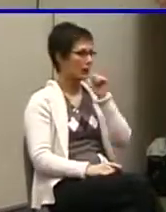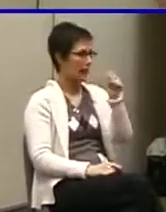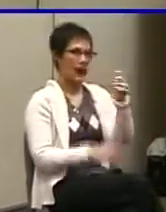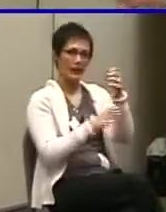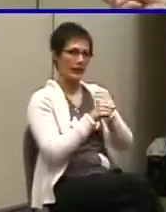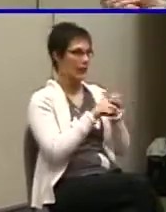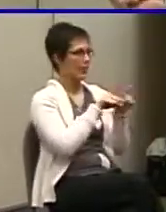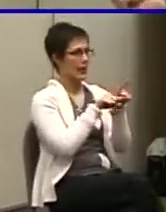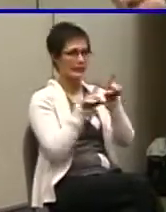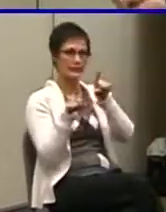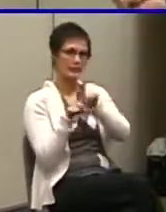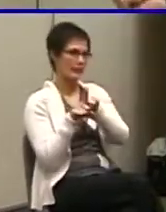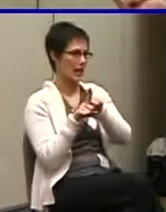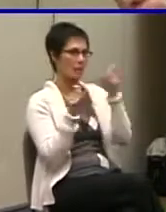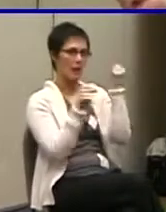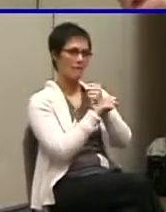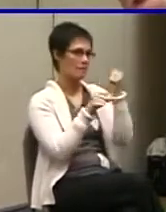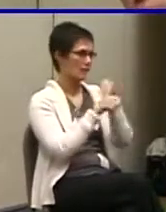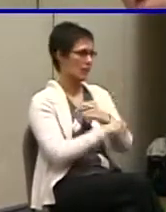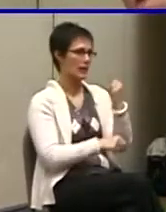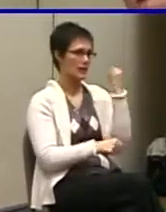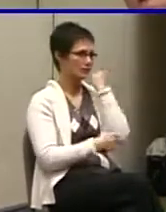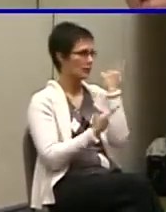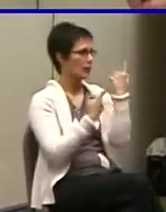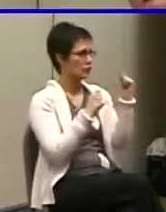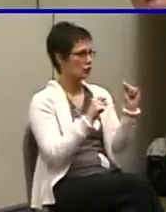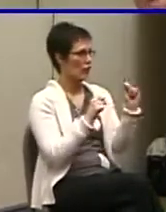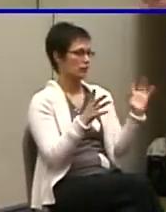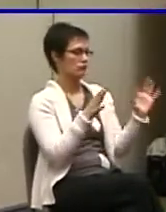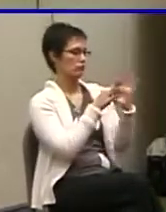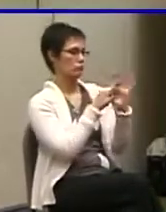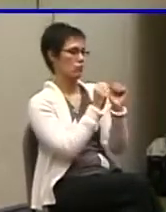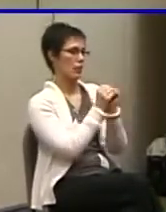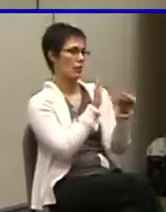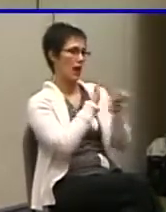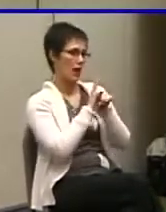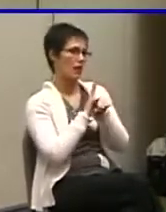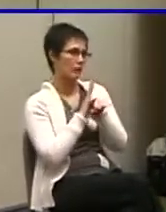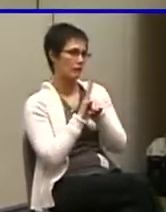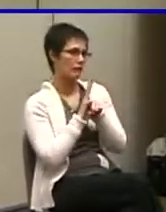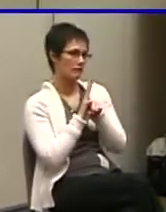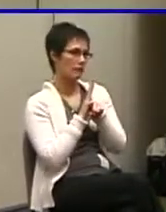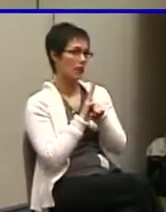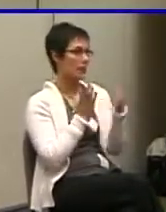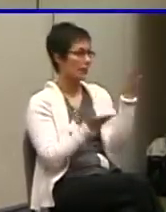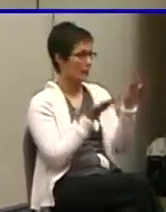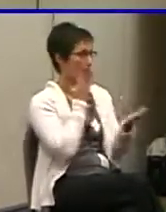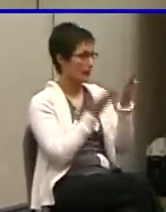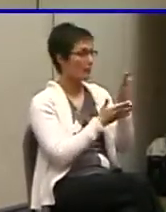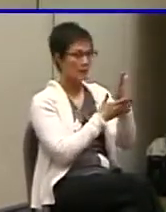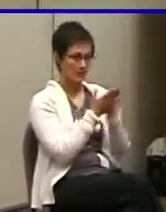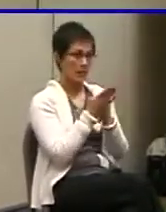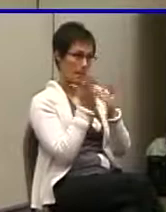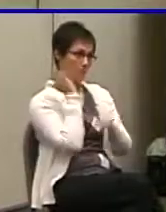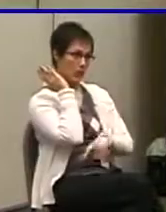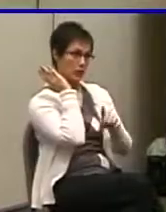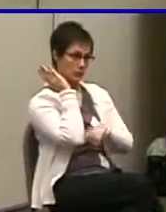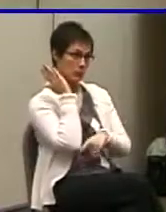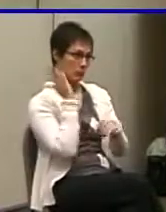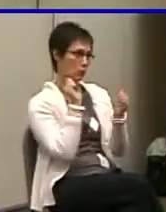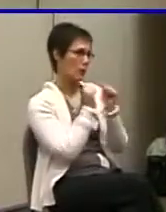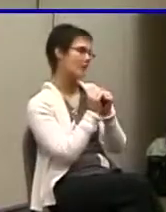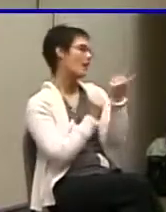connect those things to negatives. Okay? Now, there may be some punishment aspects in any child's